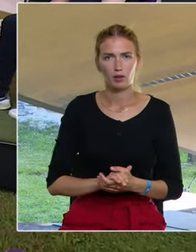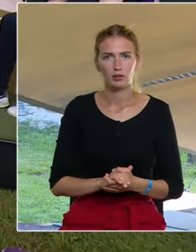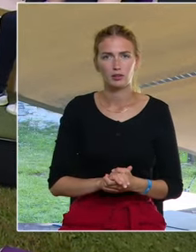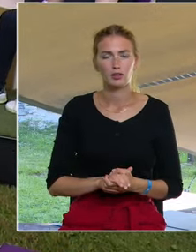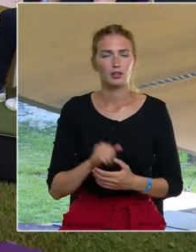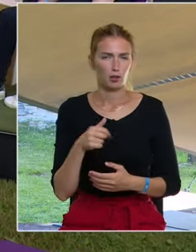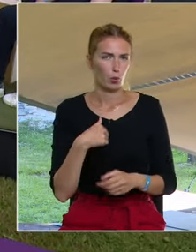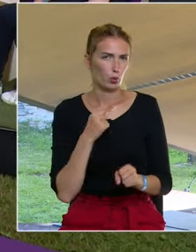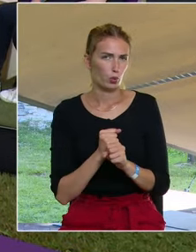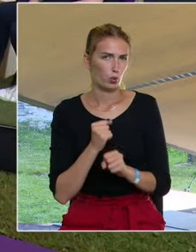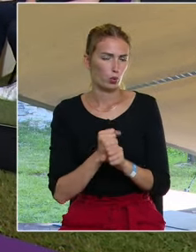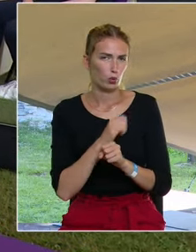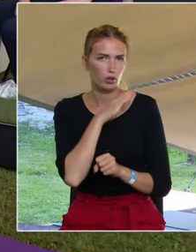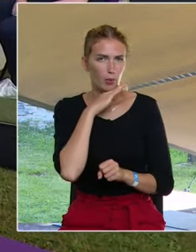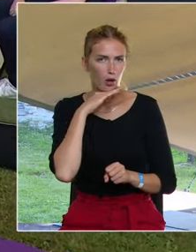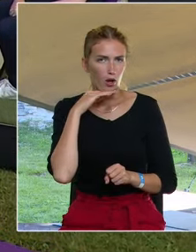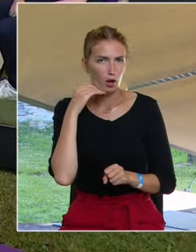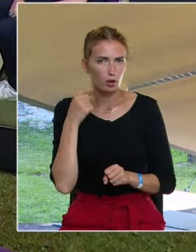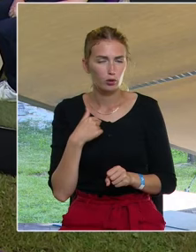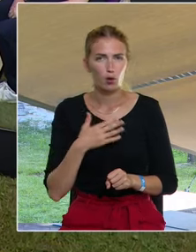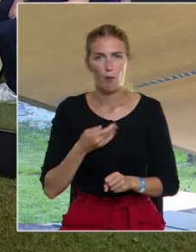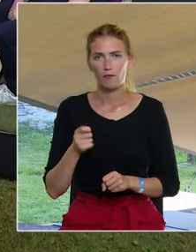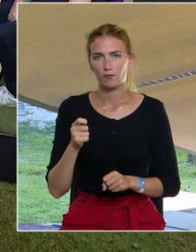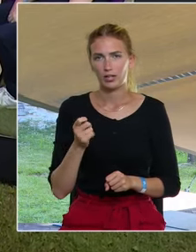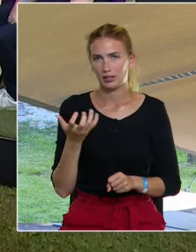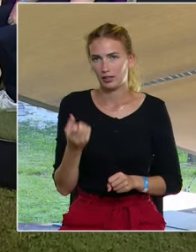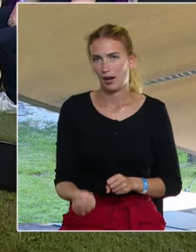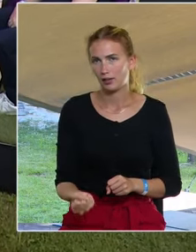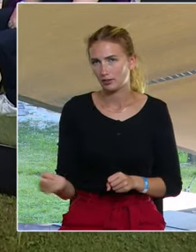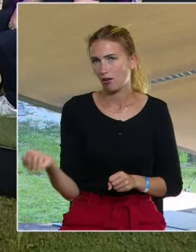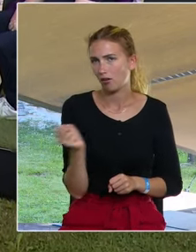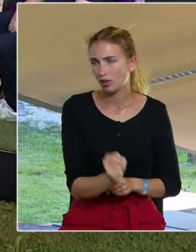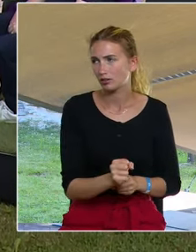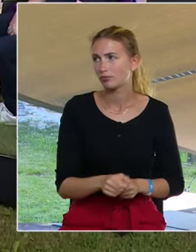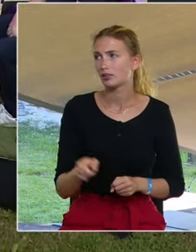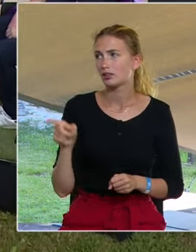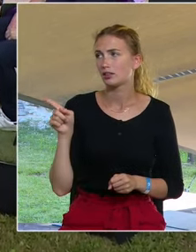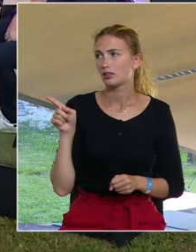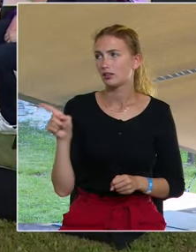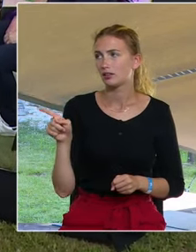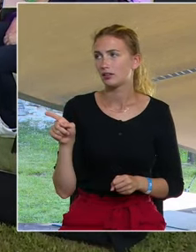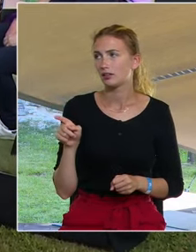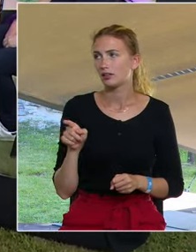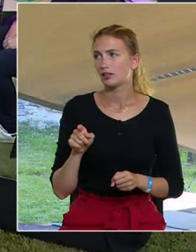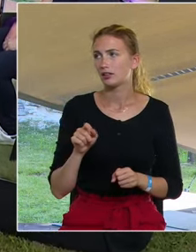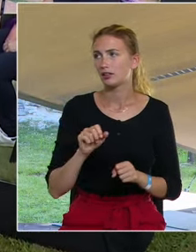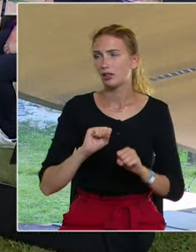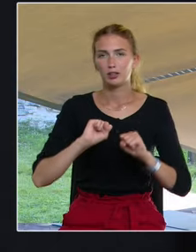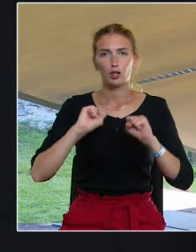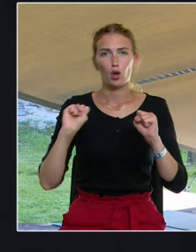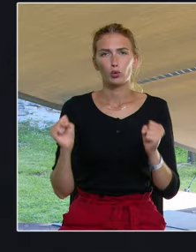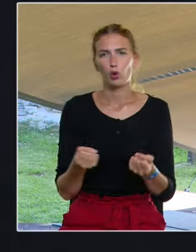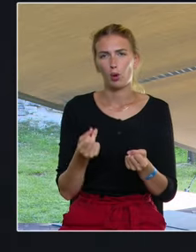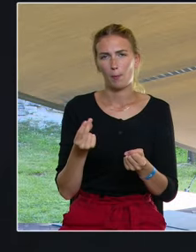I'm a hardware guy, I have my keys with me. So this thing here is a so-called cold wallet,